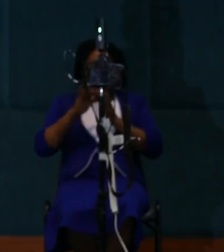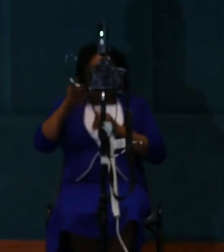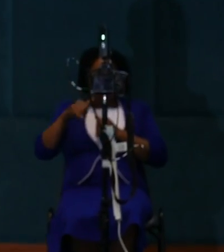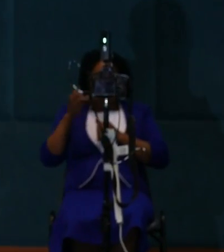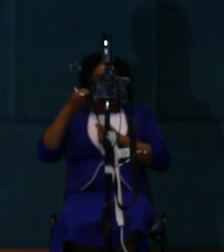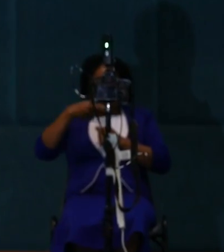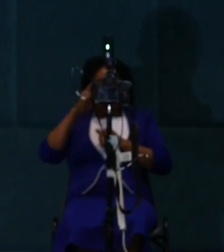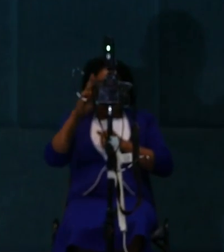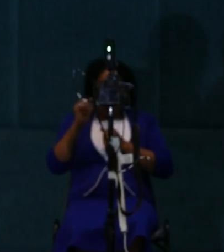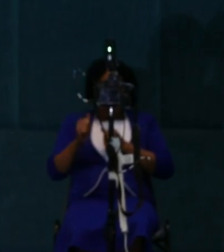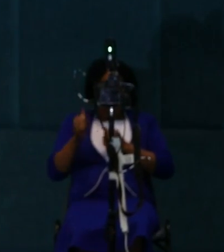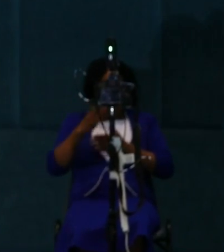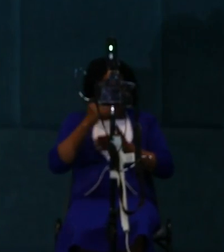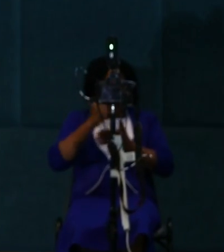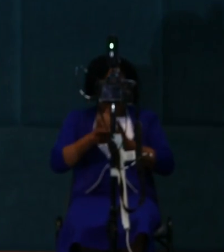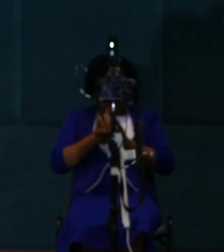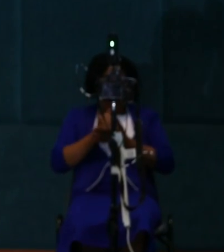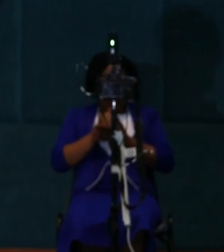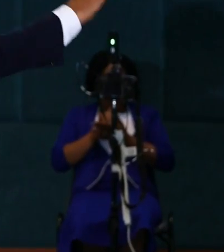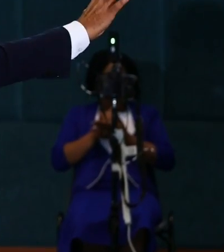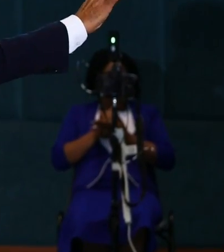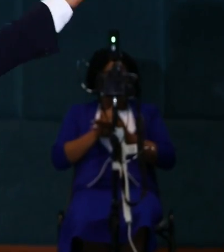Amen.